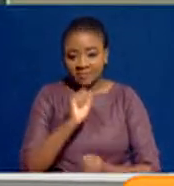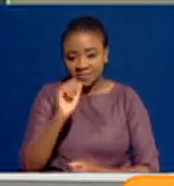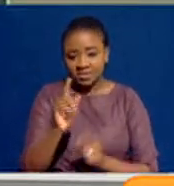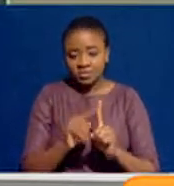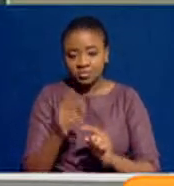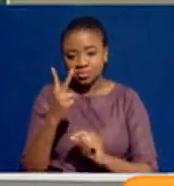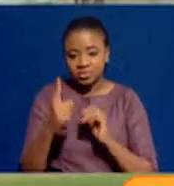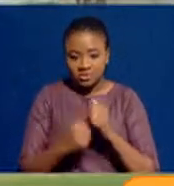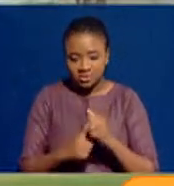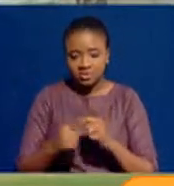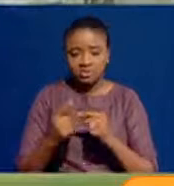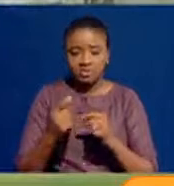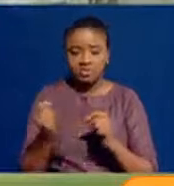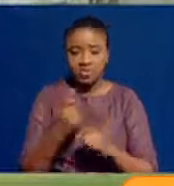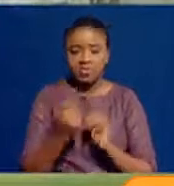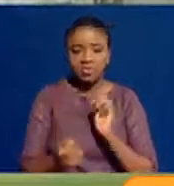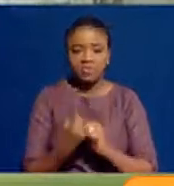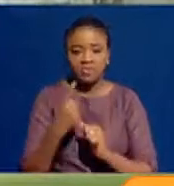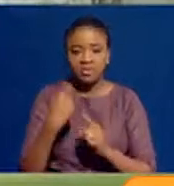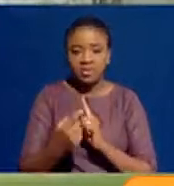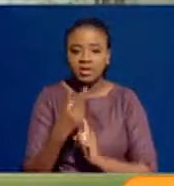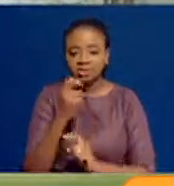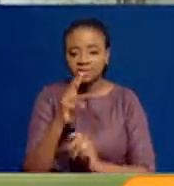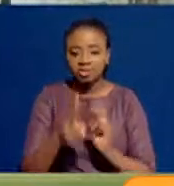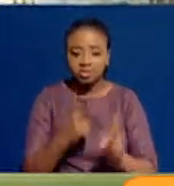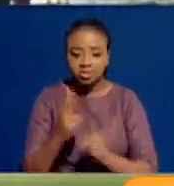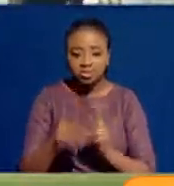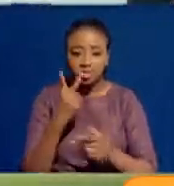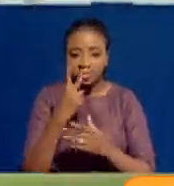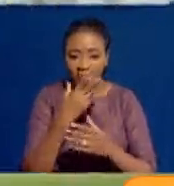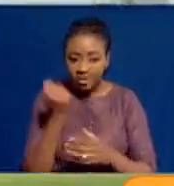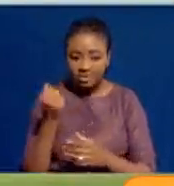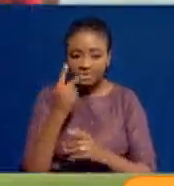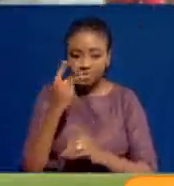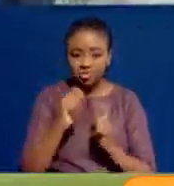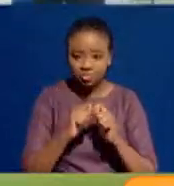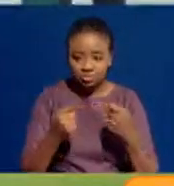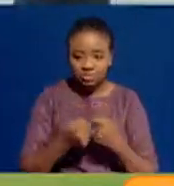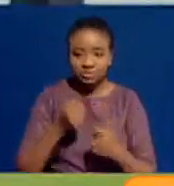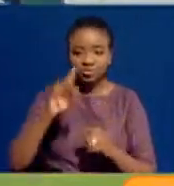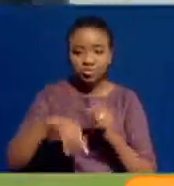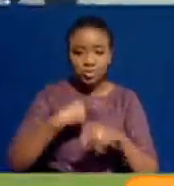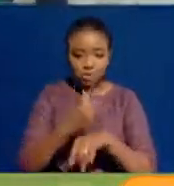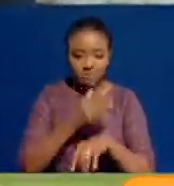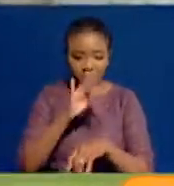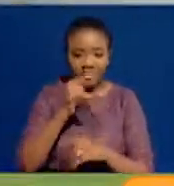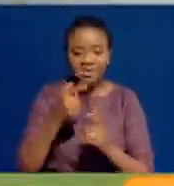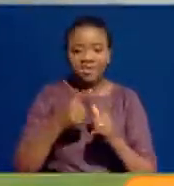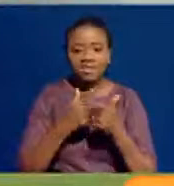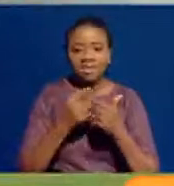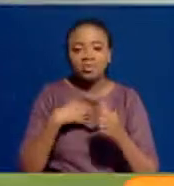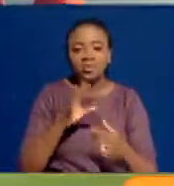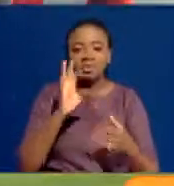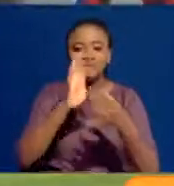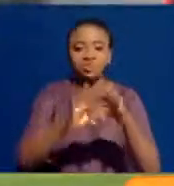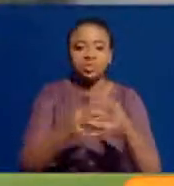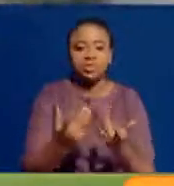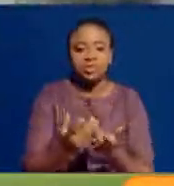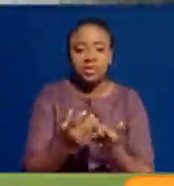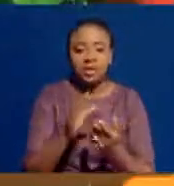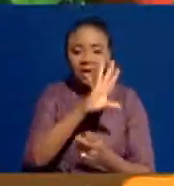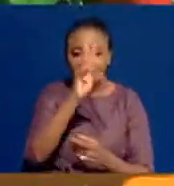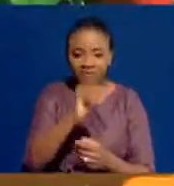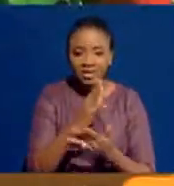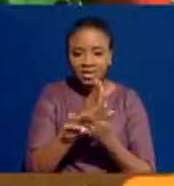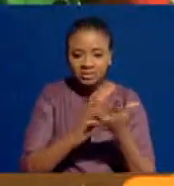of November 2022. The best two teams from the qualifiers will join the winner and the runner-up of the Africa Sub-Regional